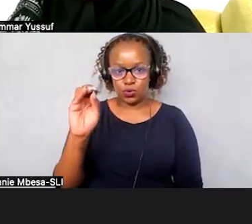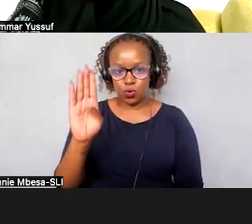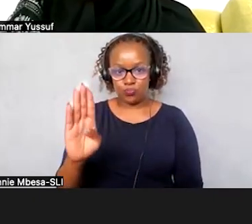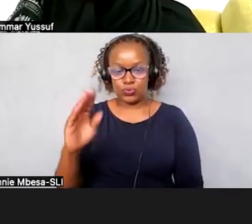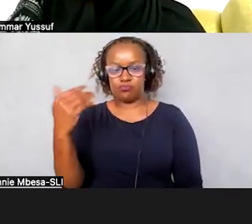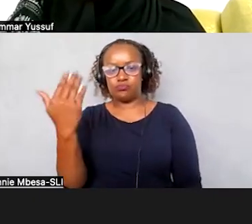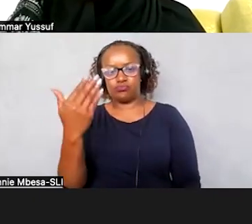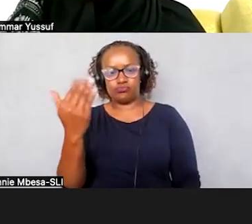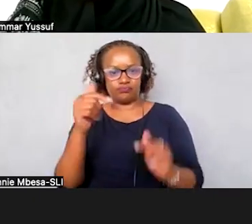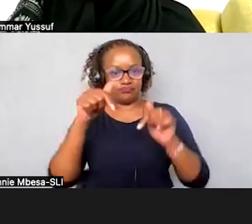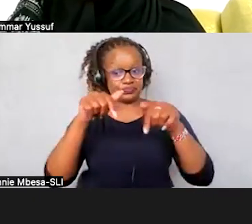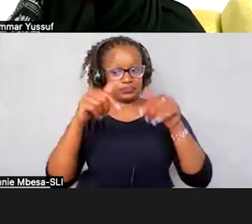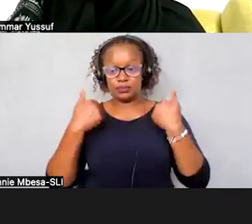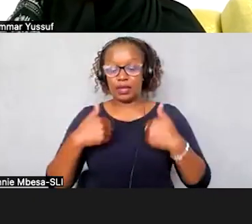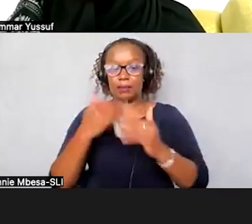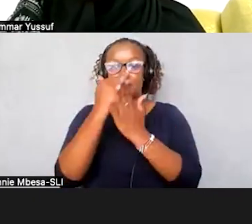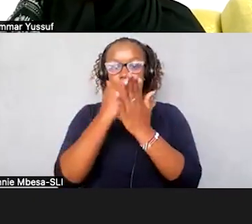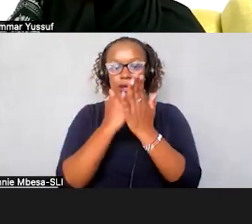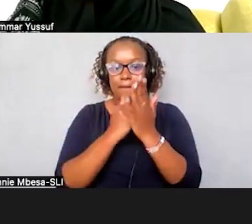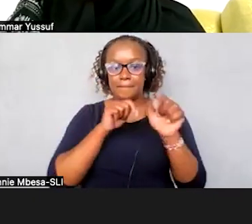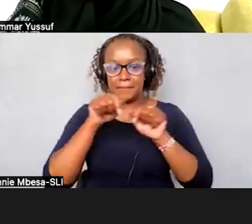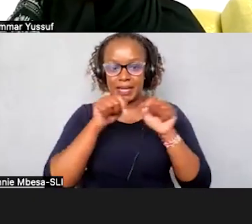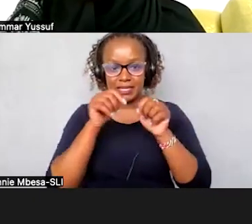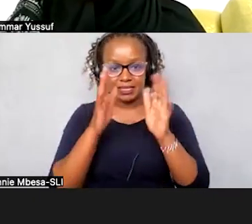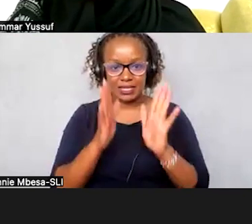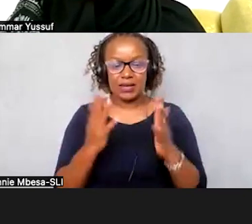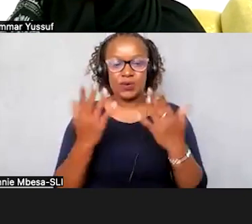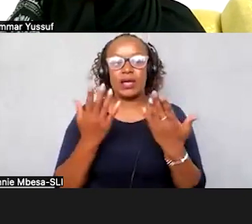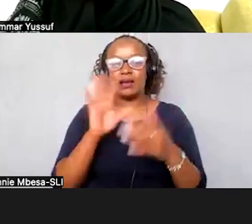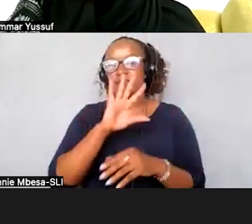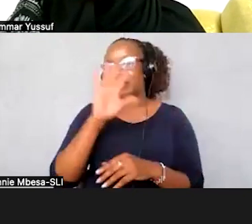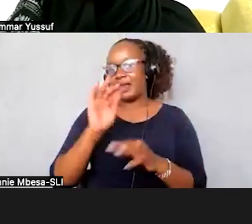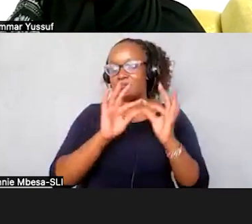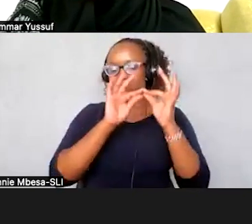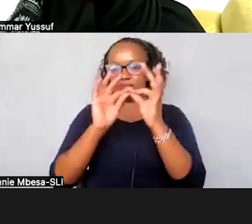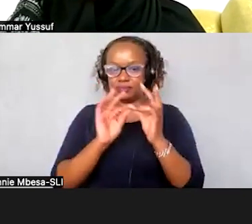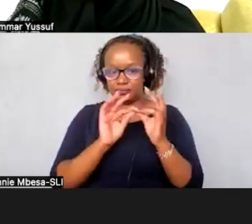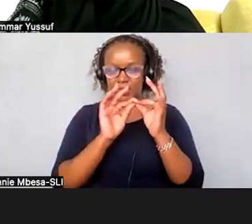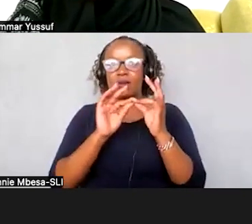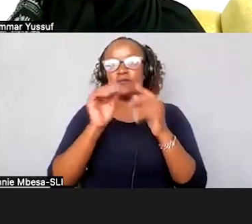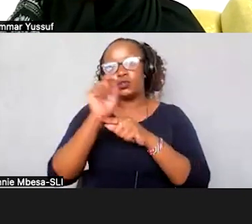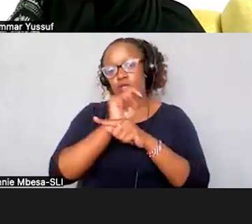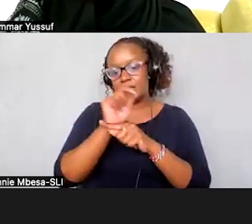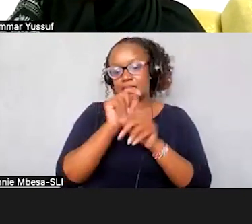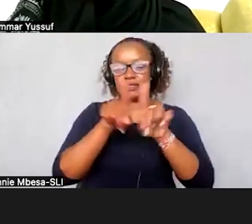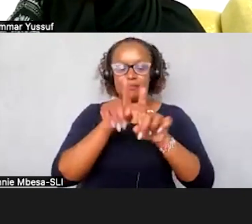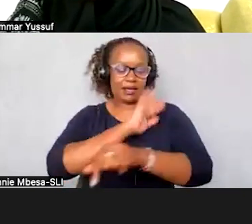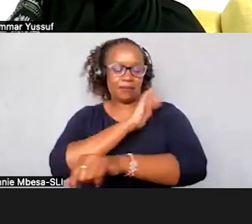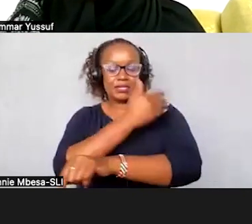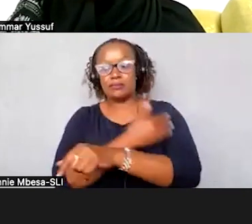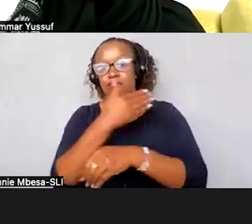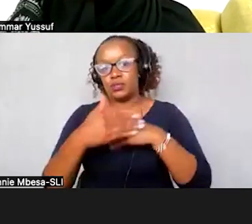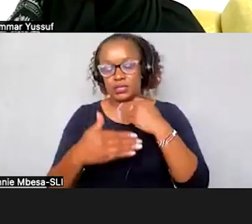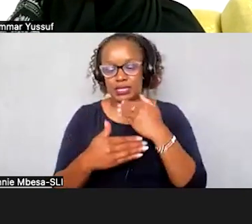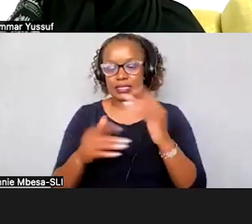So I'm a program manager at the African Capacity Alliance, been doing training and capacity building and system strengthening for